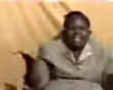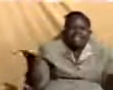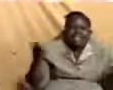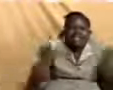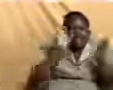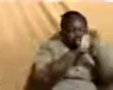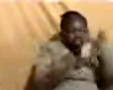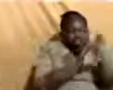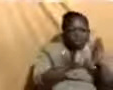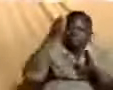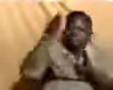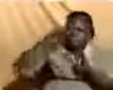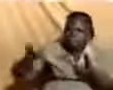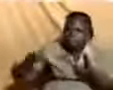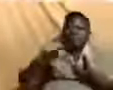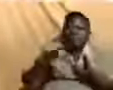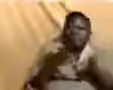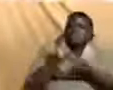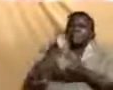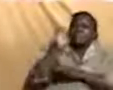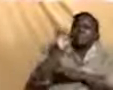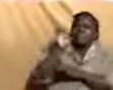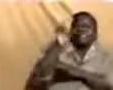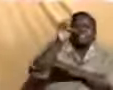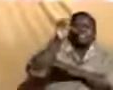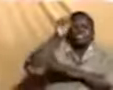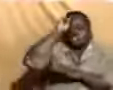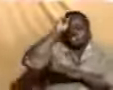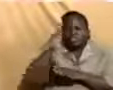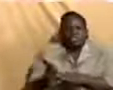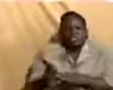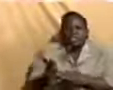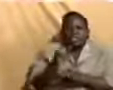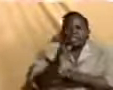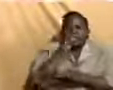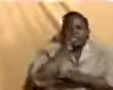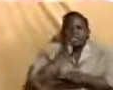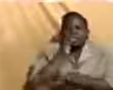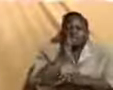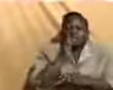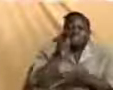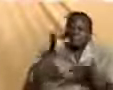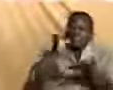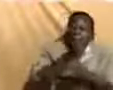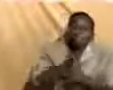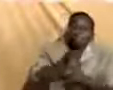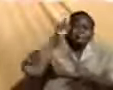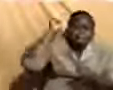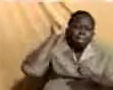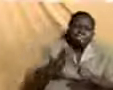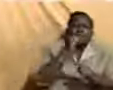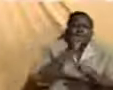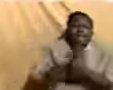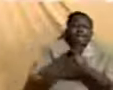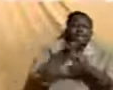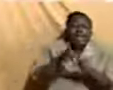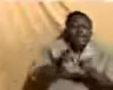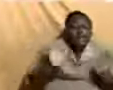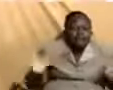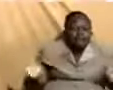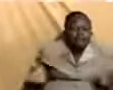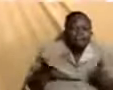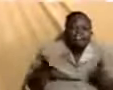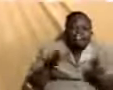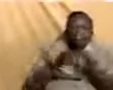it the executive, legislature, judiciary, independent commissions, must conduct their affairs to only